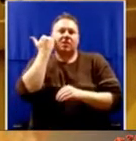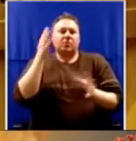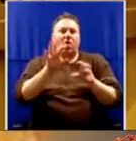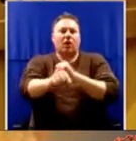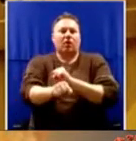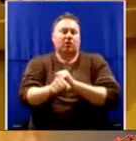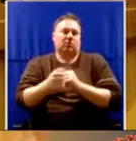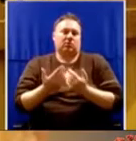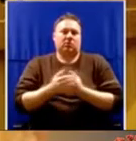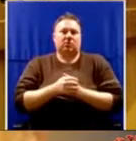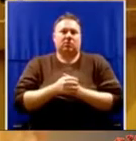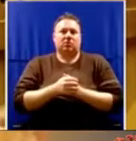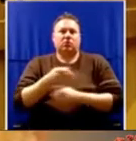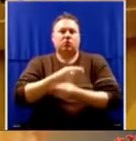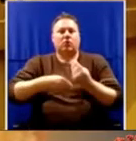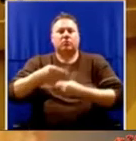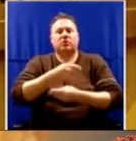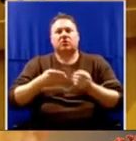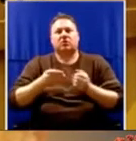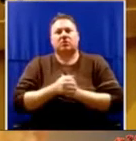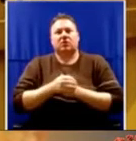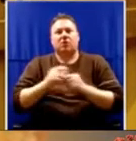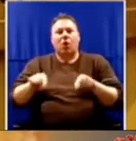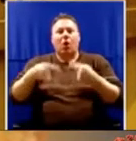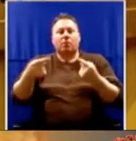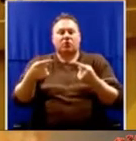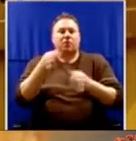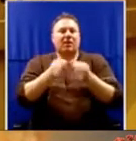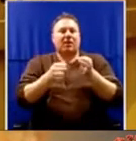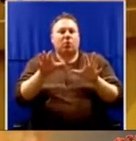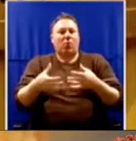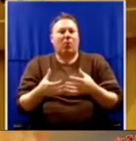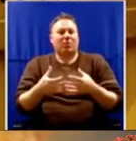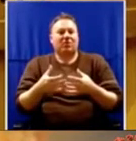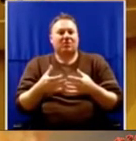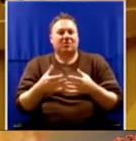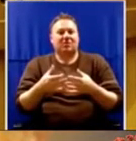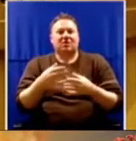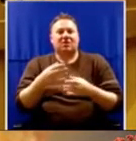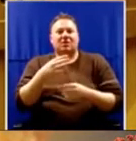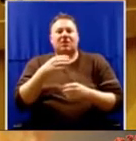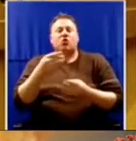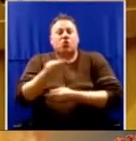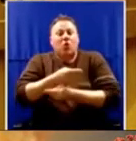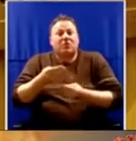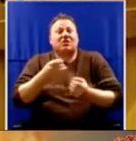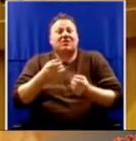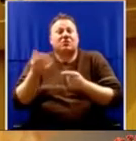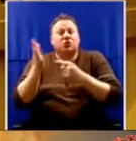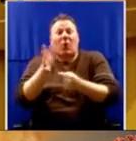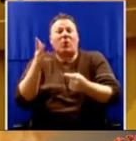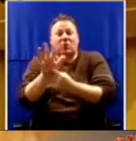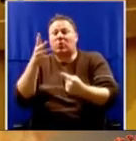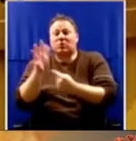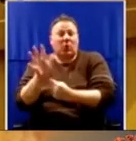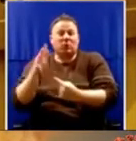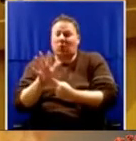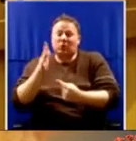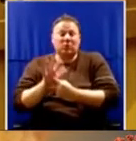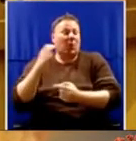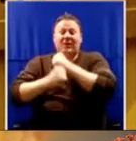it very clear that opposition parties consistently raised the issue of state corruption and state capture over many